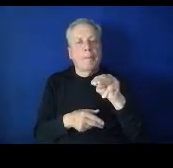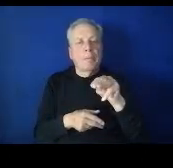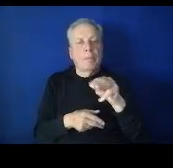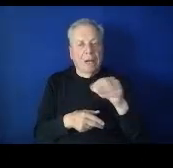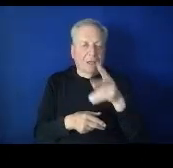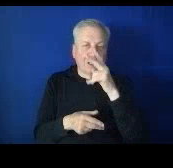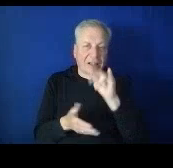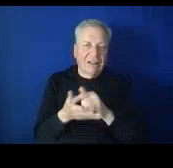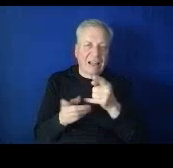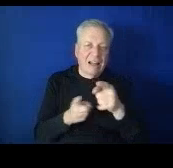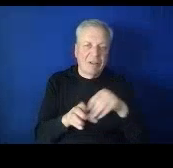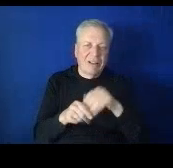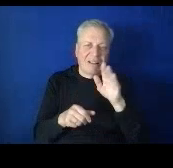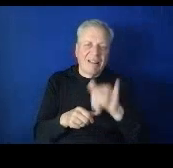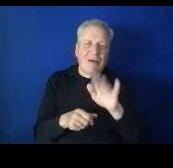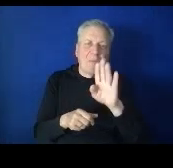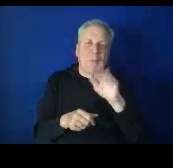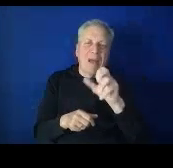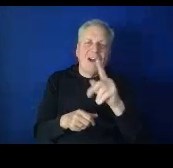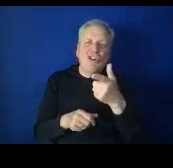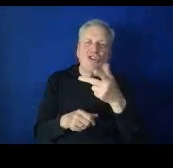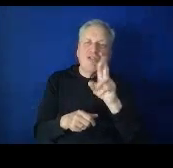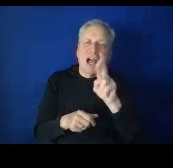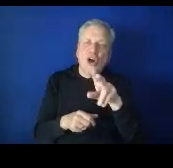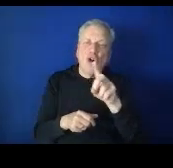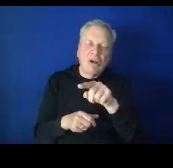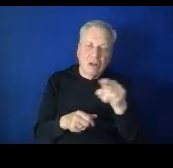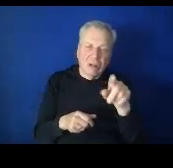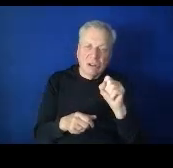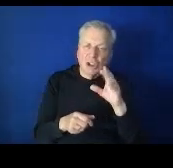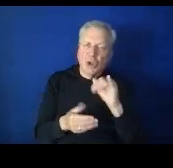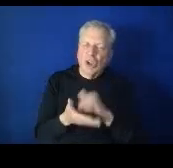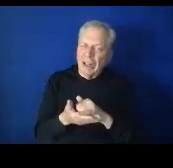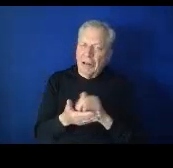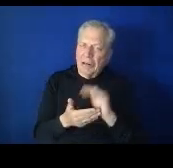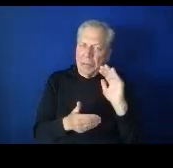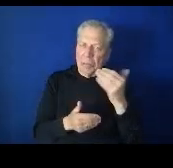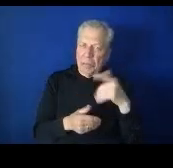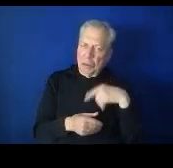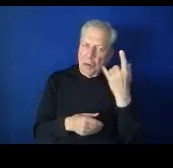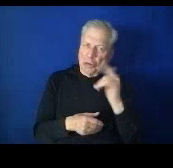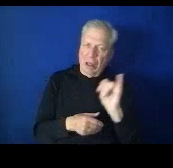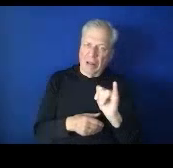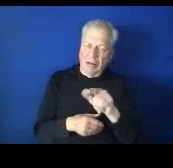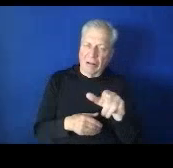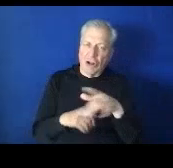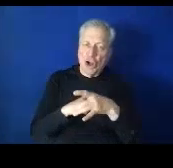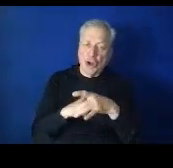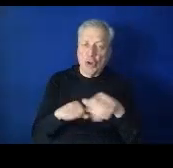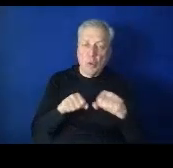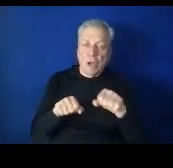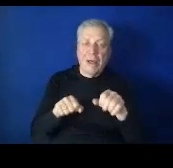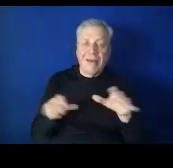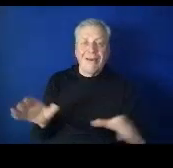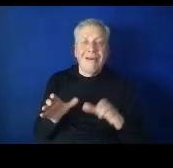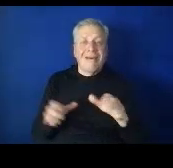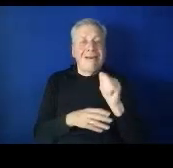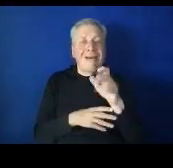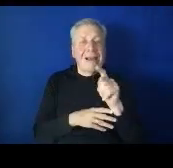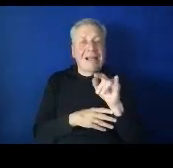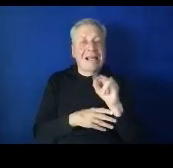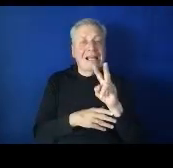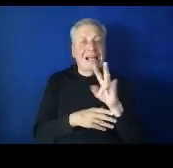this background level of seismicity. And it kind of looks like that earthquake activity kind of started